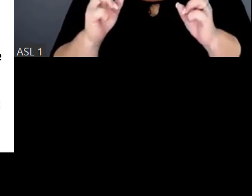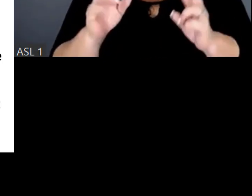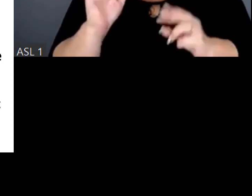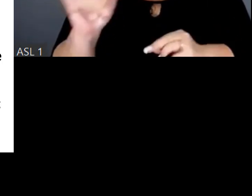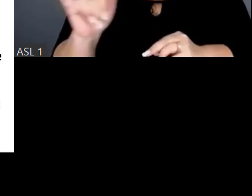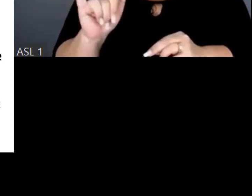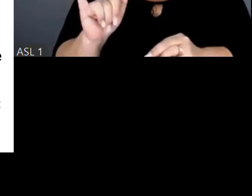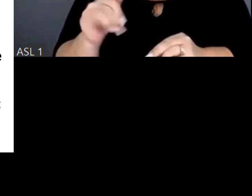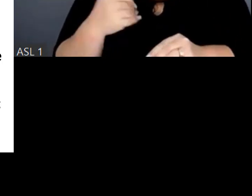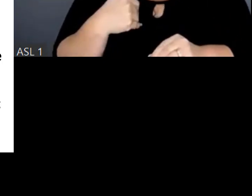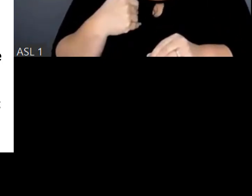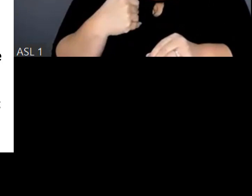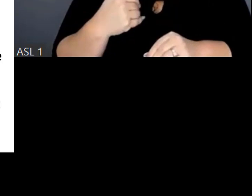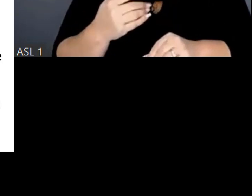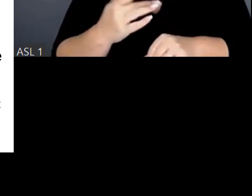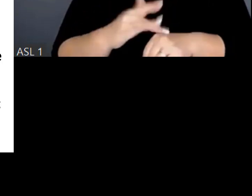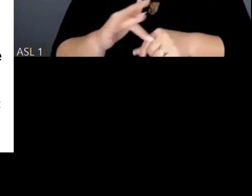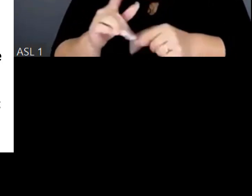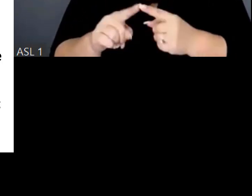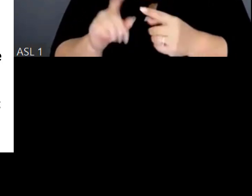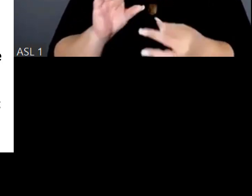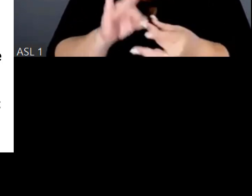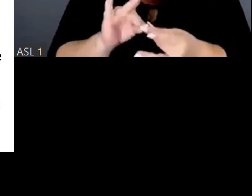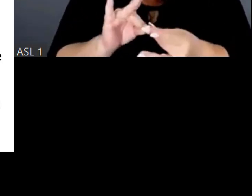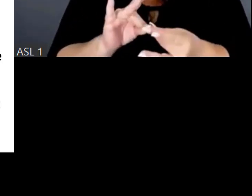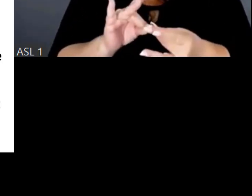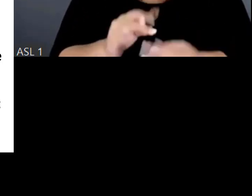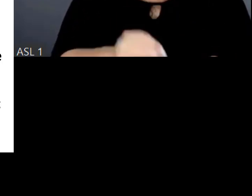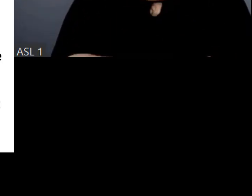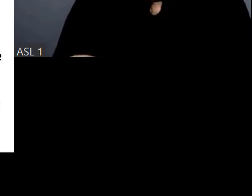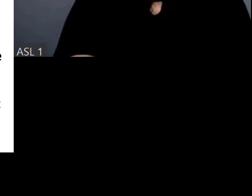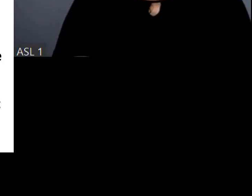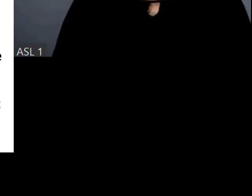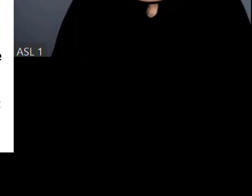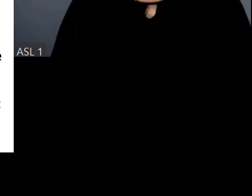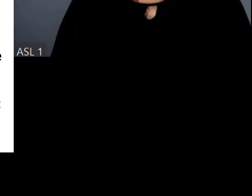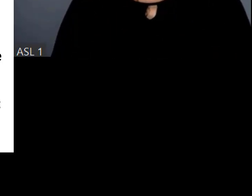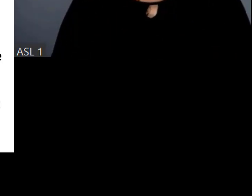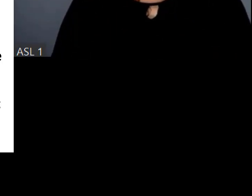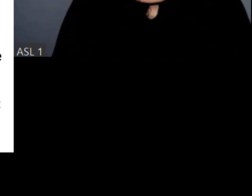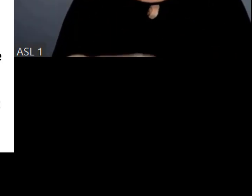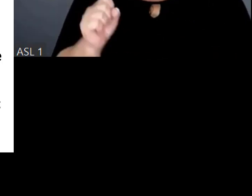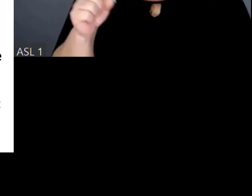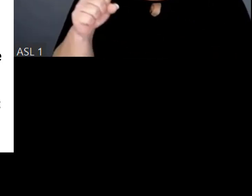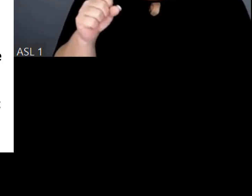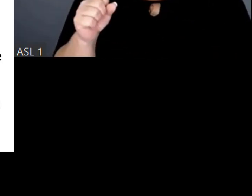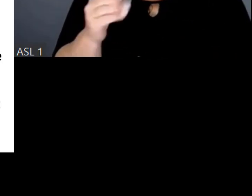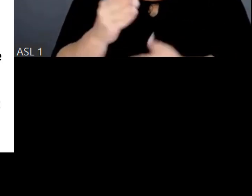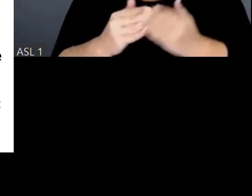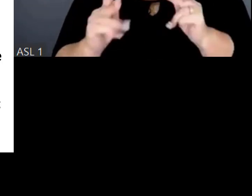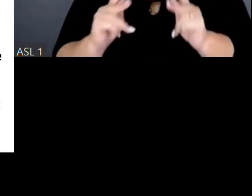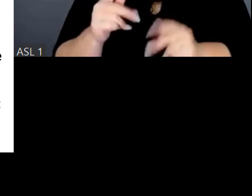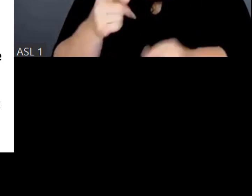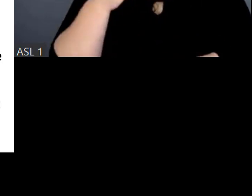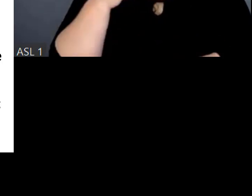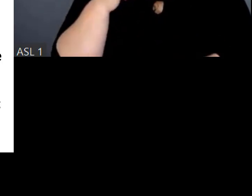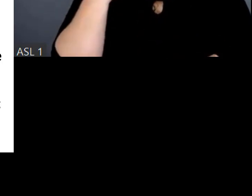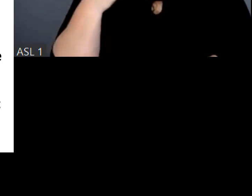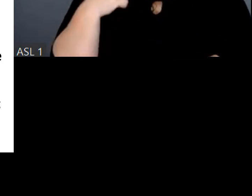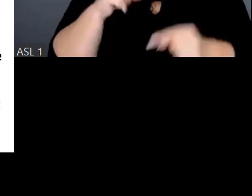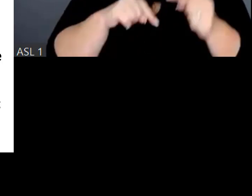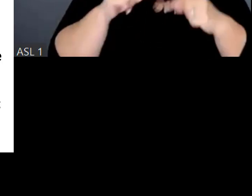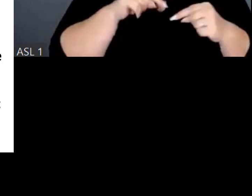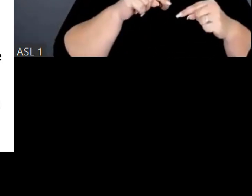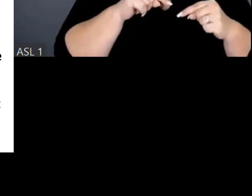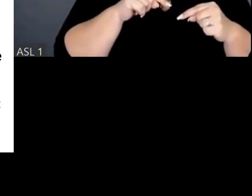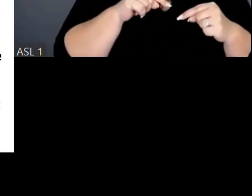Hopeful, like there's room to move, there's room to connect. So this, yeah, some folks, do you